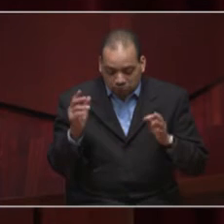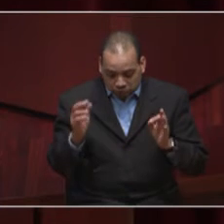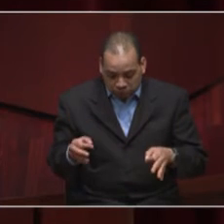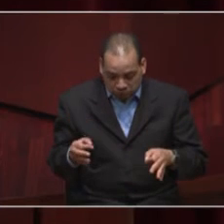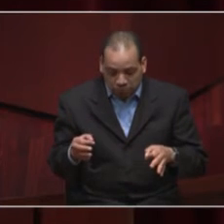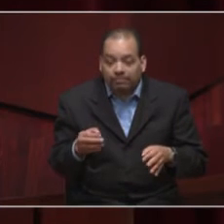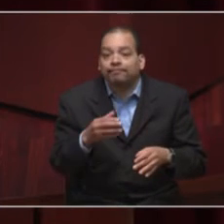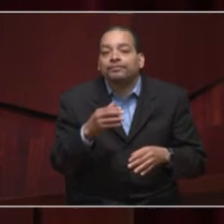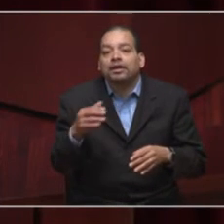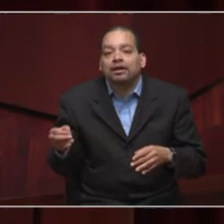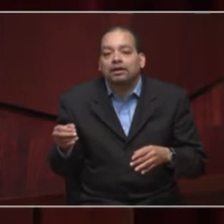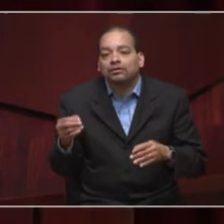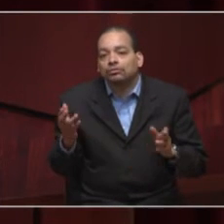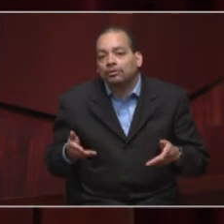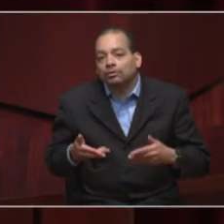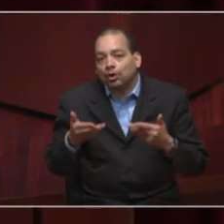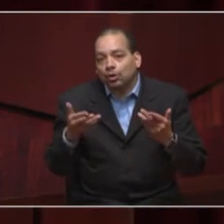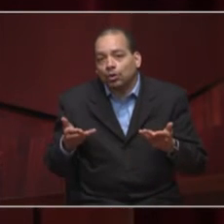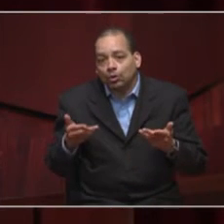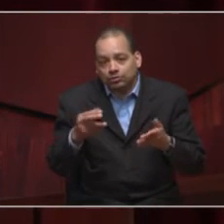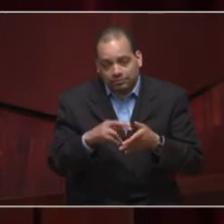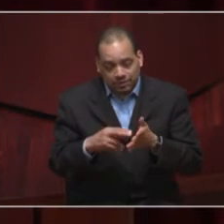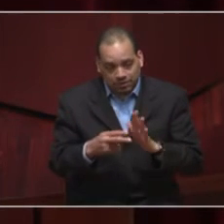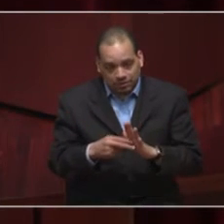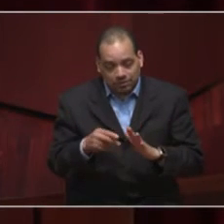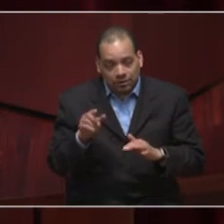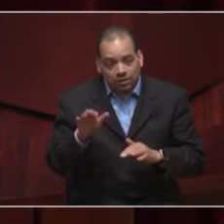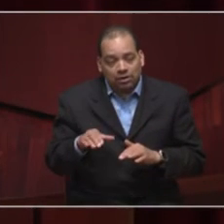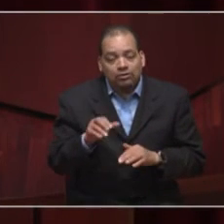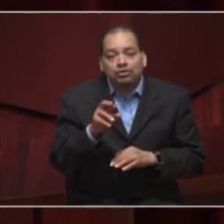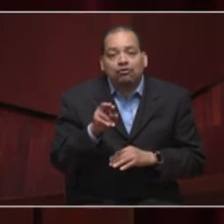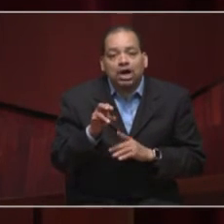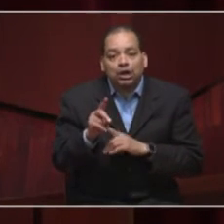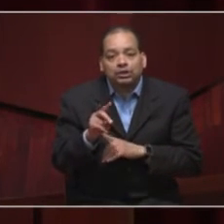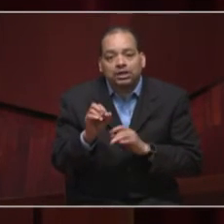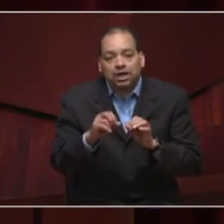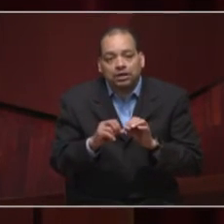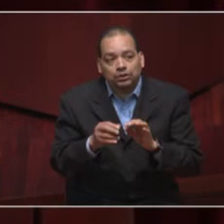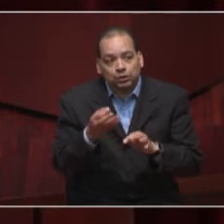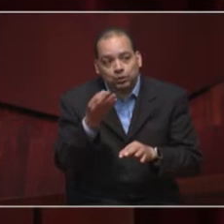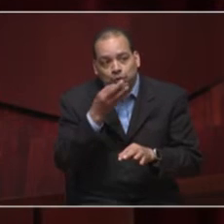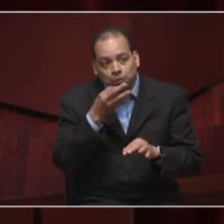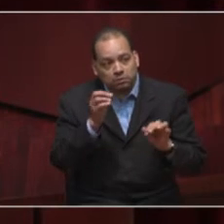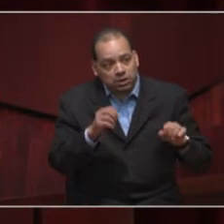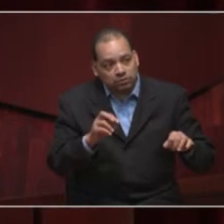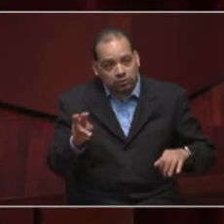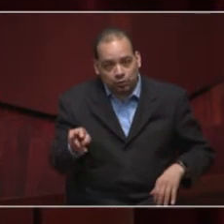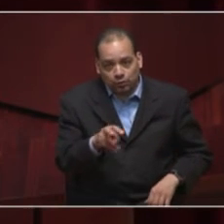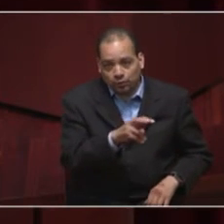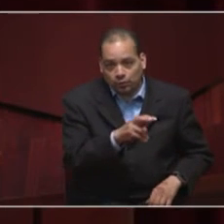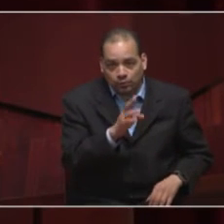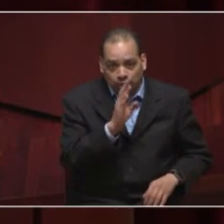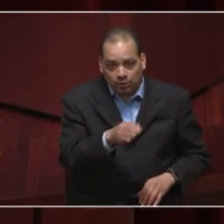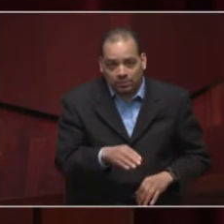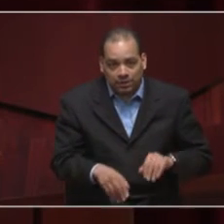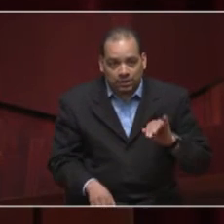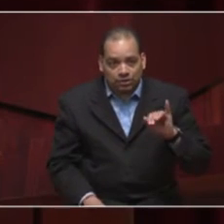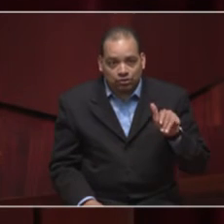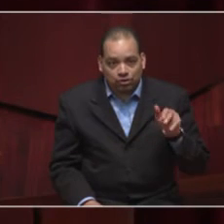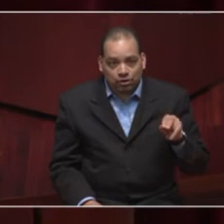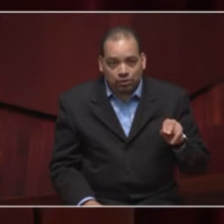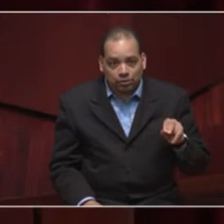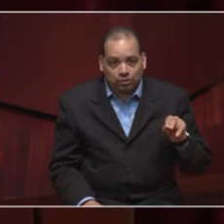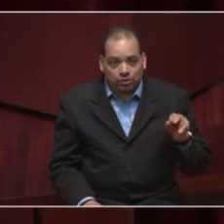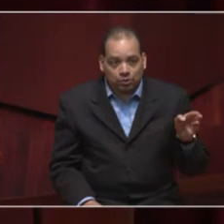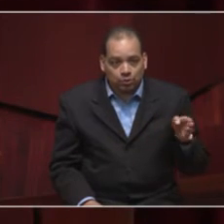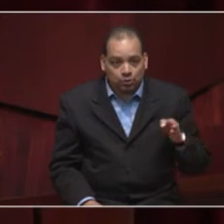to propose those so that those records can be moved at the earliest possible date, which is in the January-March winter